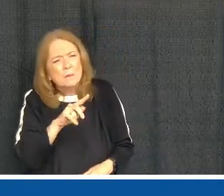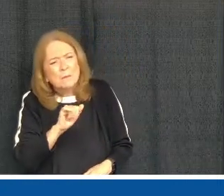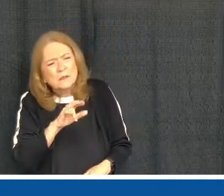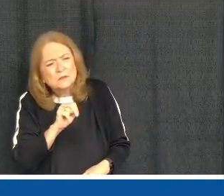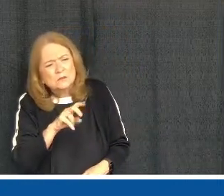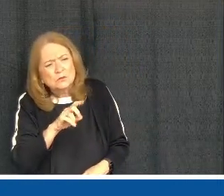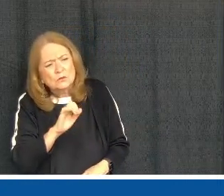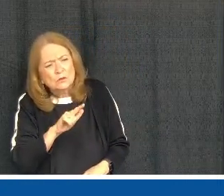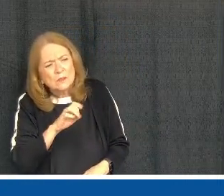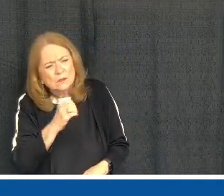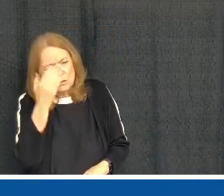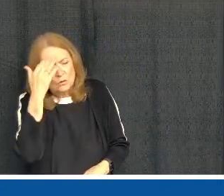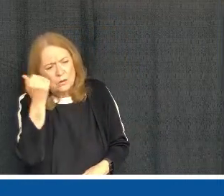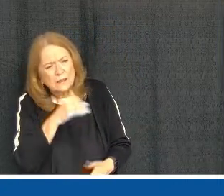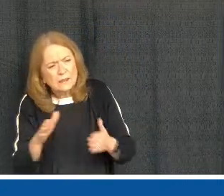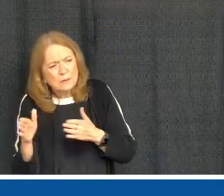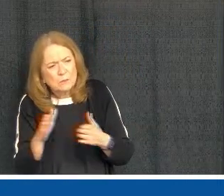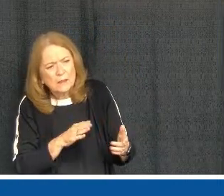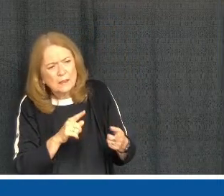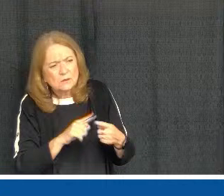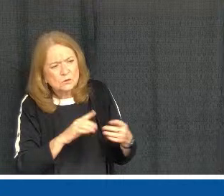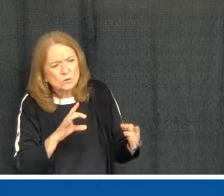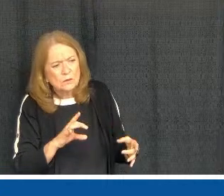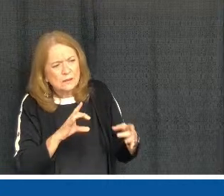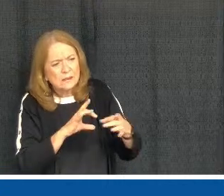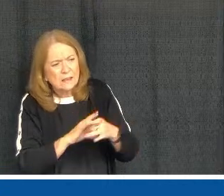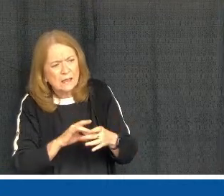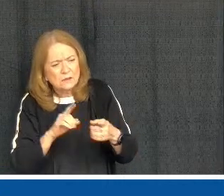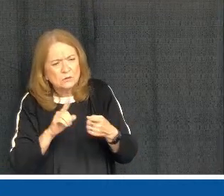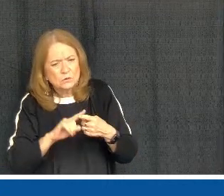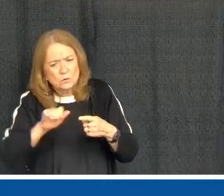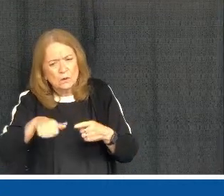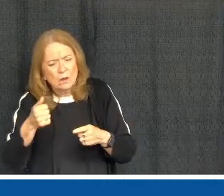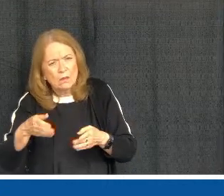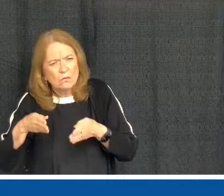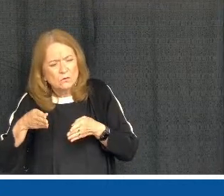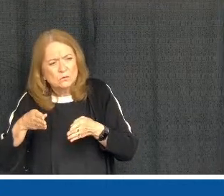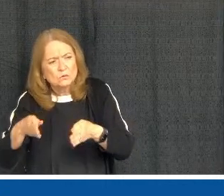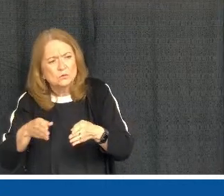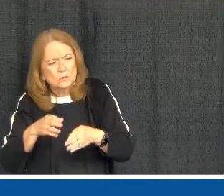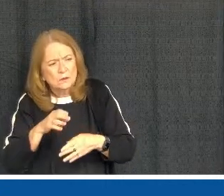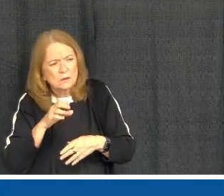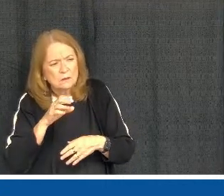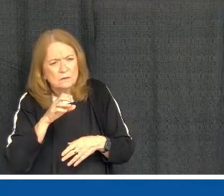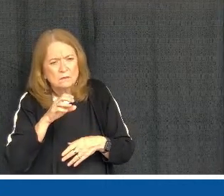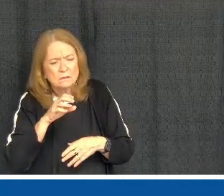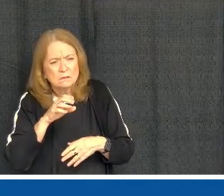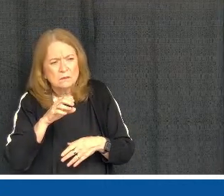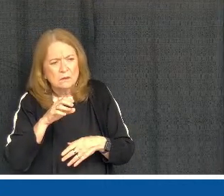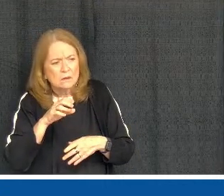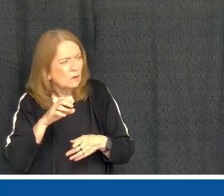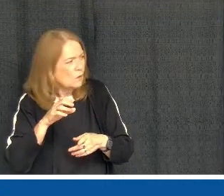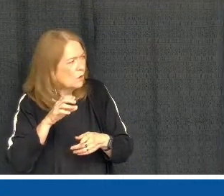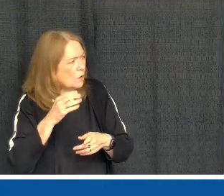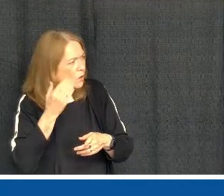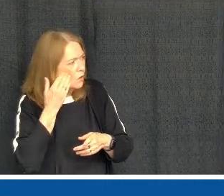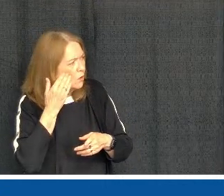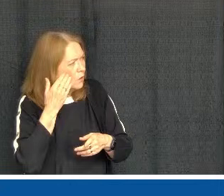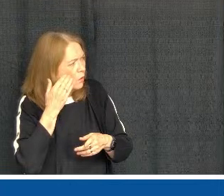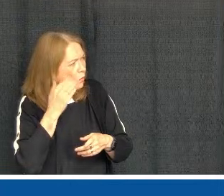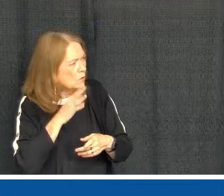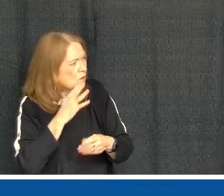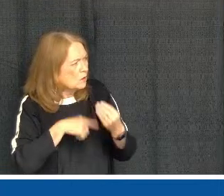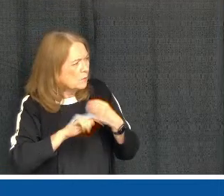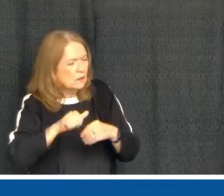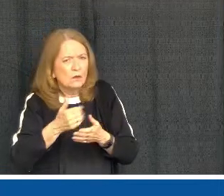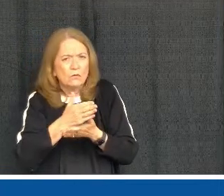any plans to connect to the Sarah Elizabeth Drive Street hub or stub when they develop out the other part